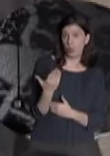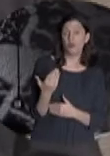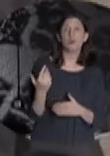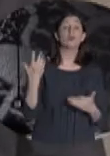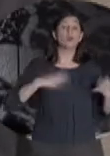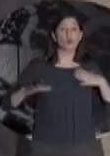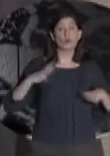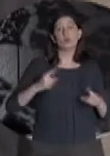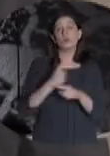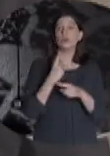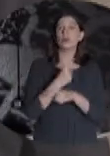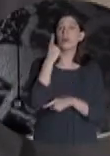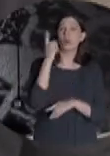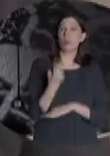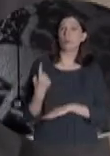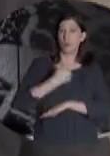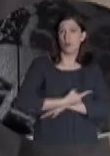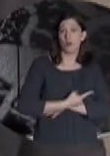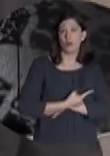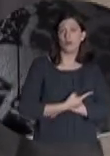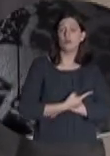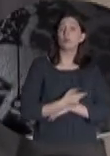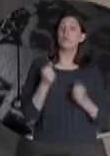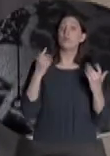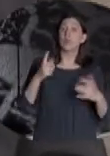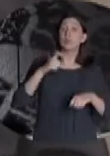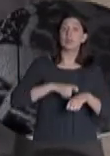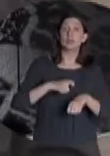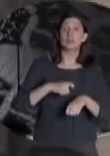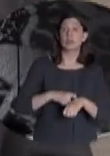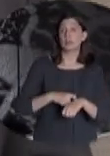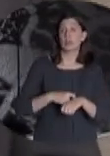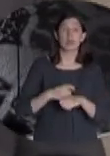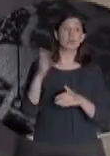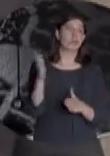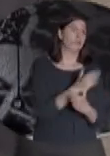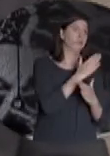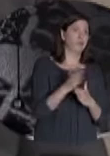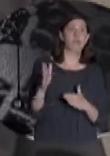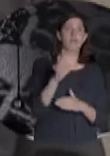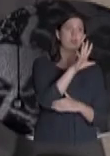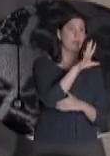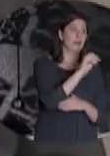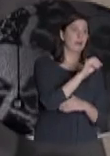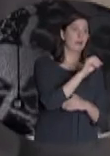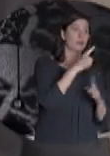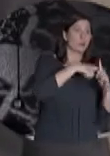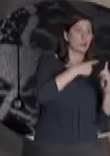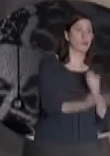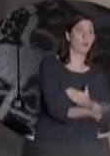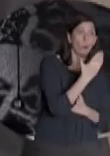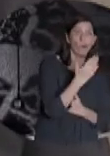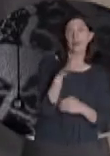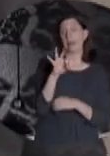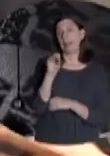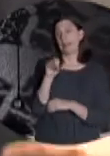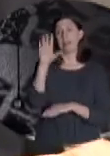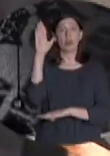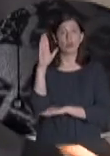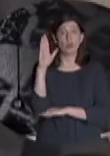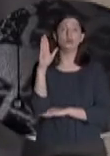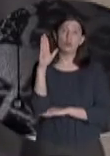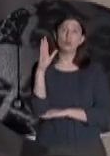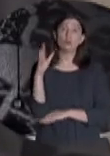dress appropriately for the day. A lot of times you can have a swing. It might be 50 degrees in the morning and then it's 90 degrees by lunch. So